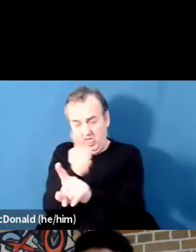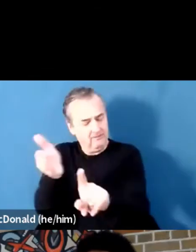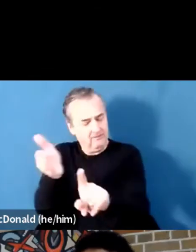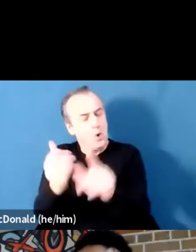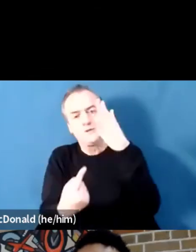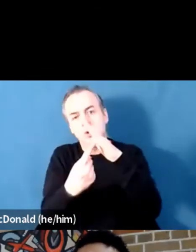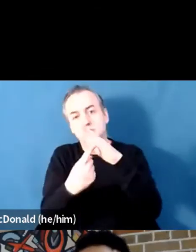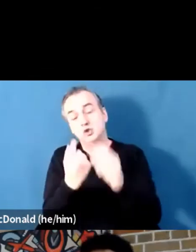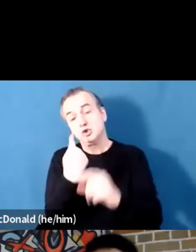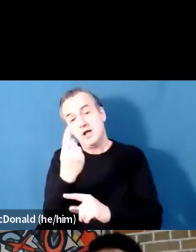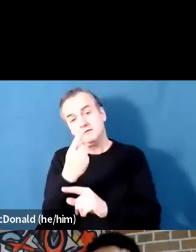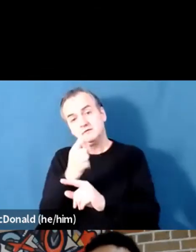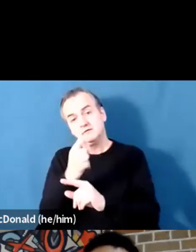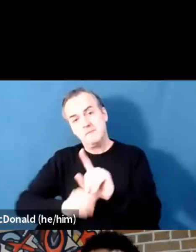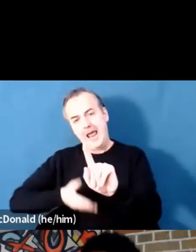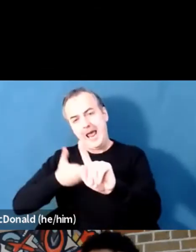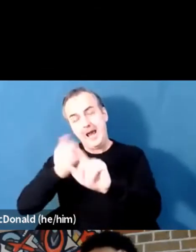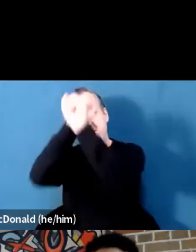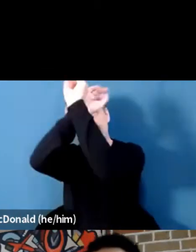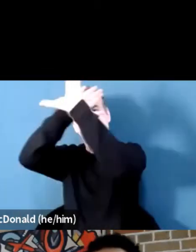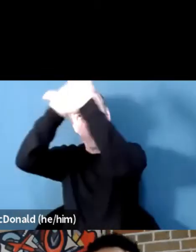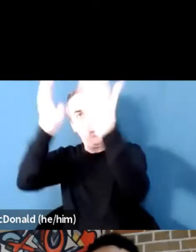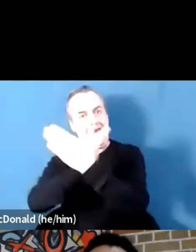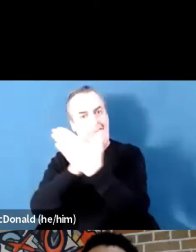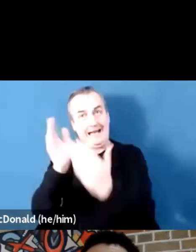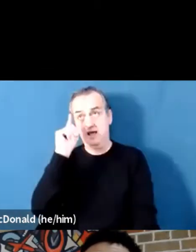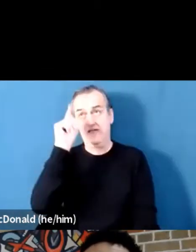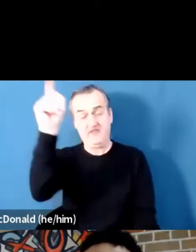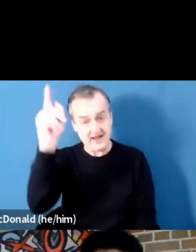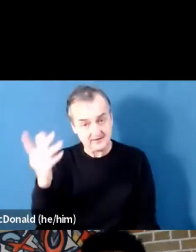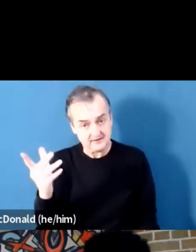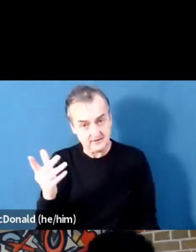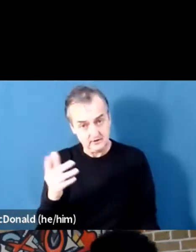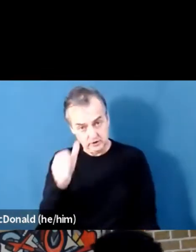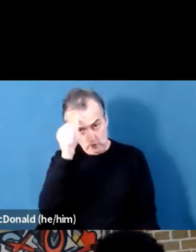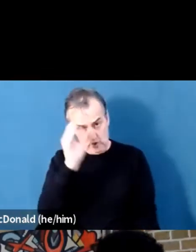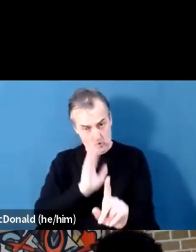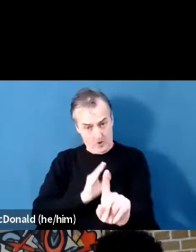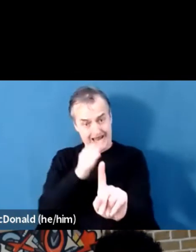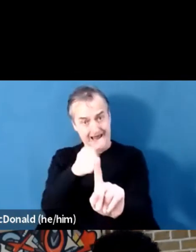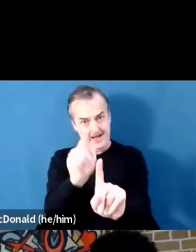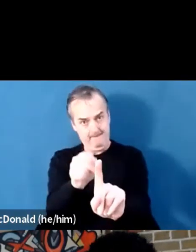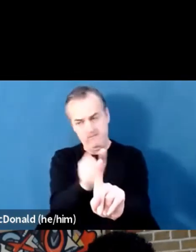important to be clear of what you want to do, who you're speaking for, and what you want the episode to do.